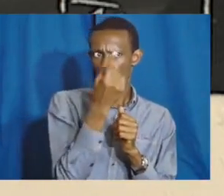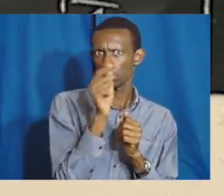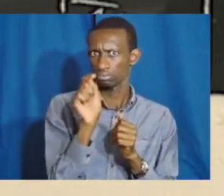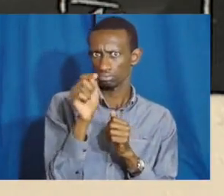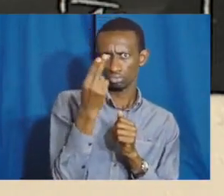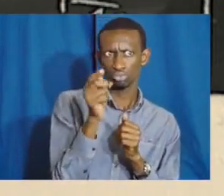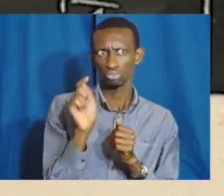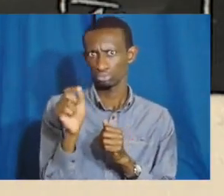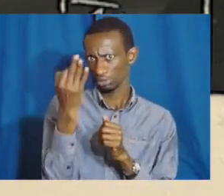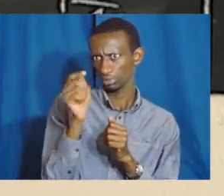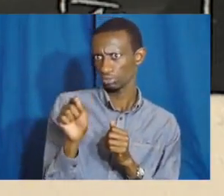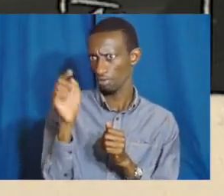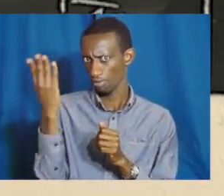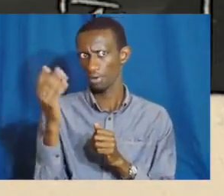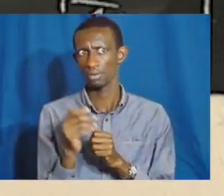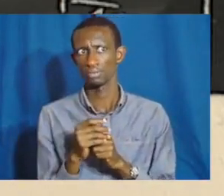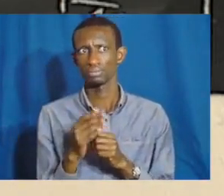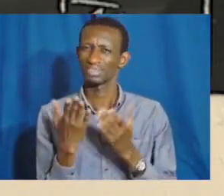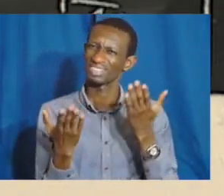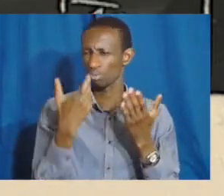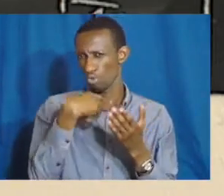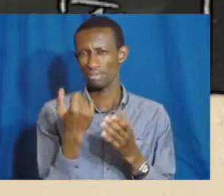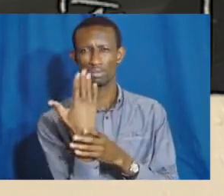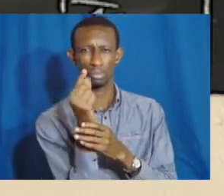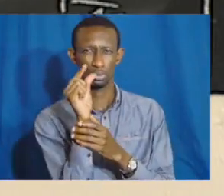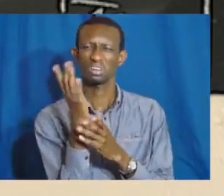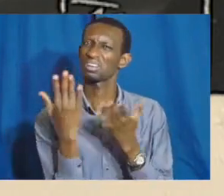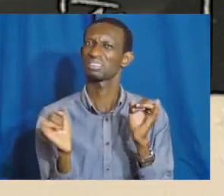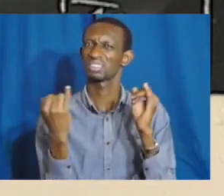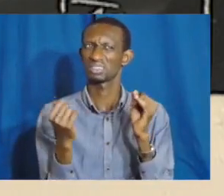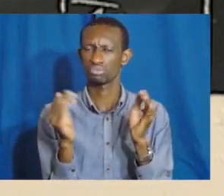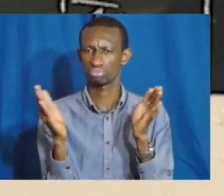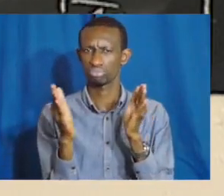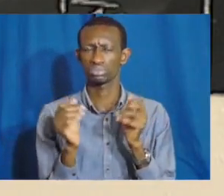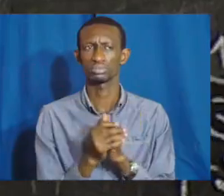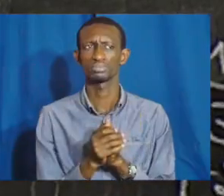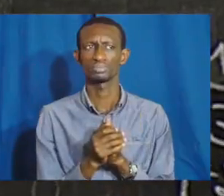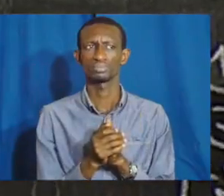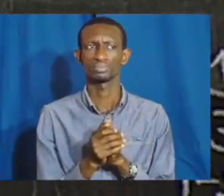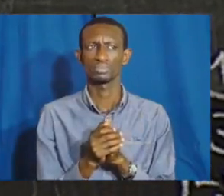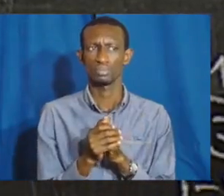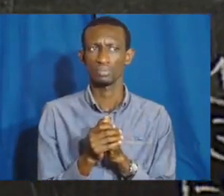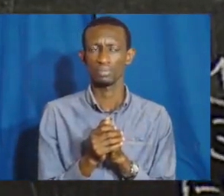4. Just in case somebody doesn't have a graph paper, you can arrange yourself and make sure that you have this.